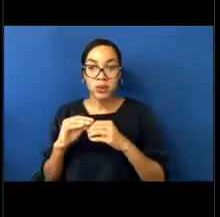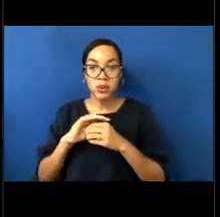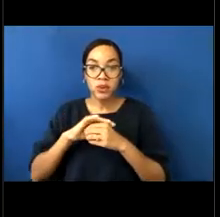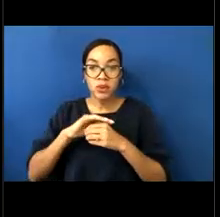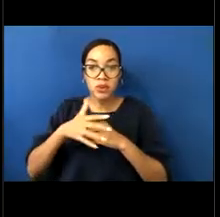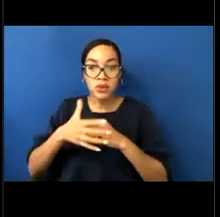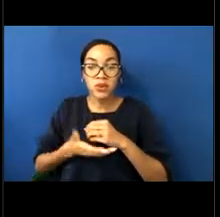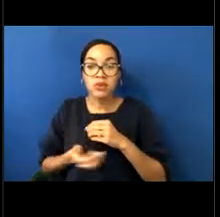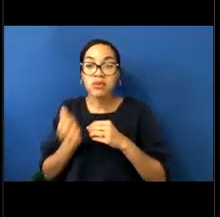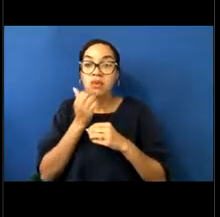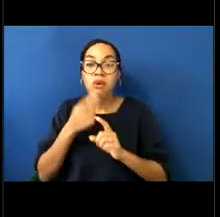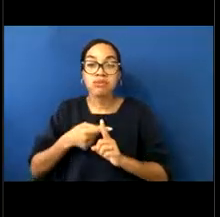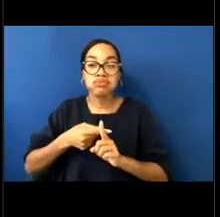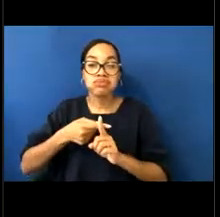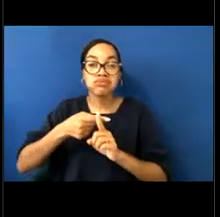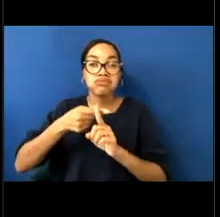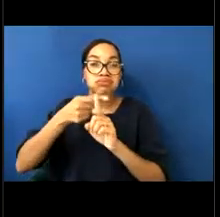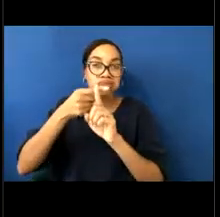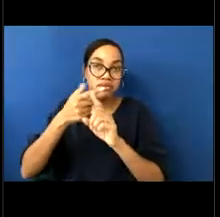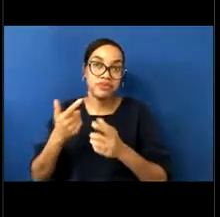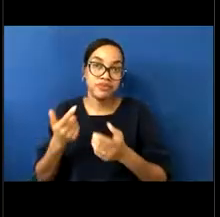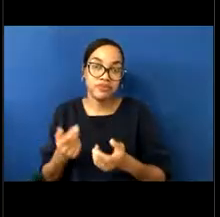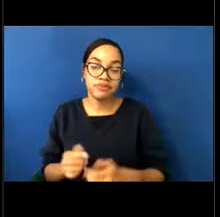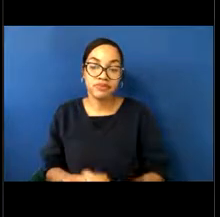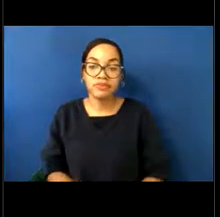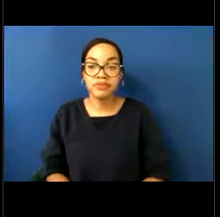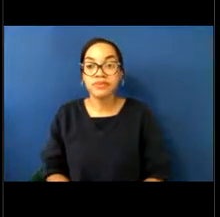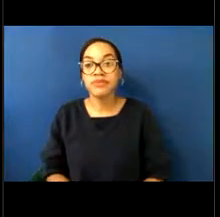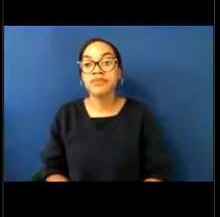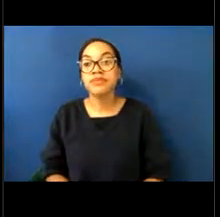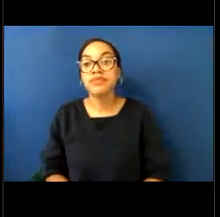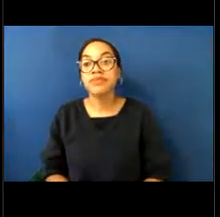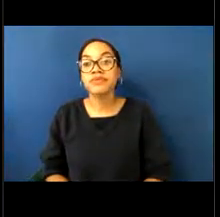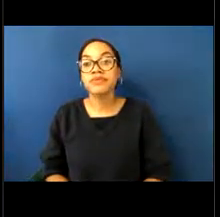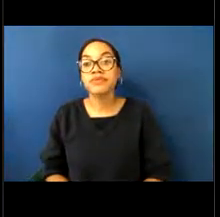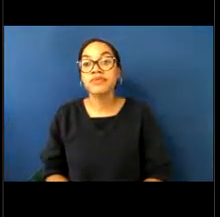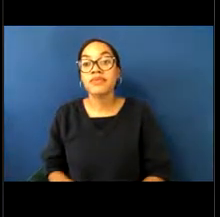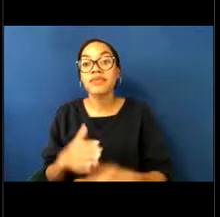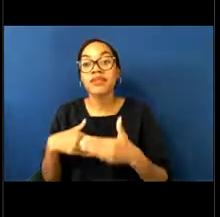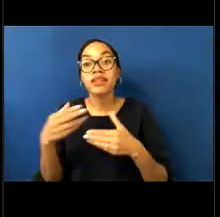the past 100 years or so due to human activity. Next slide, please.